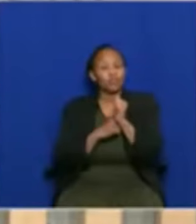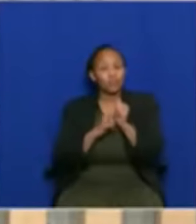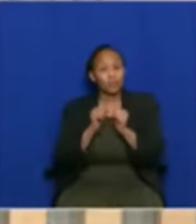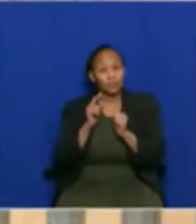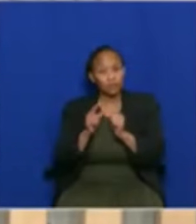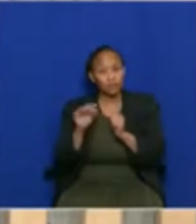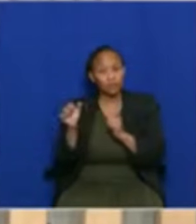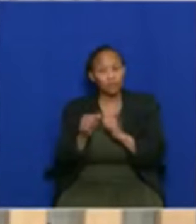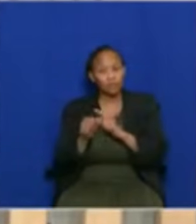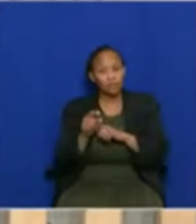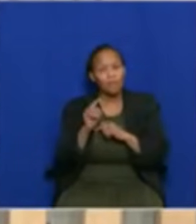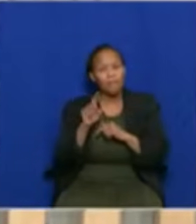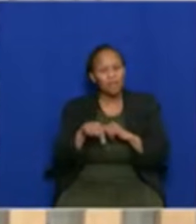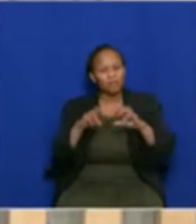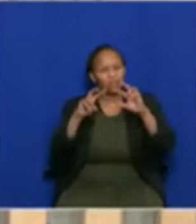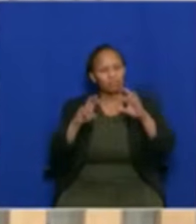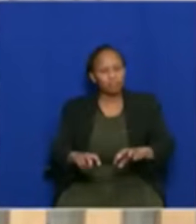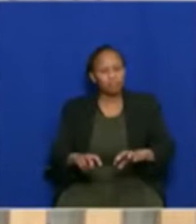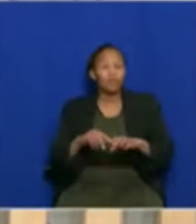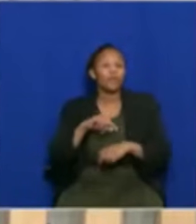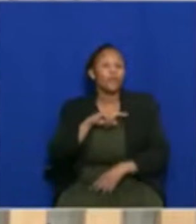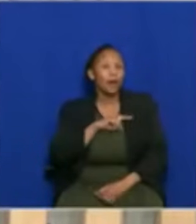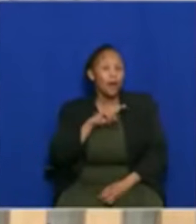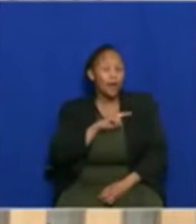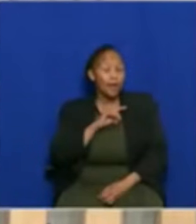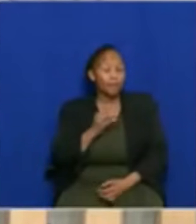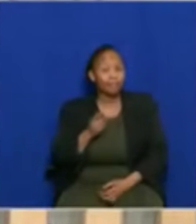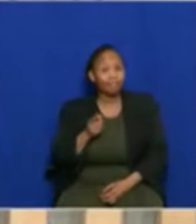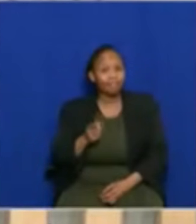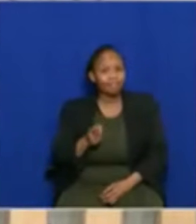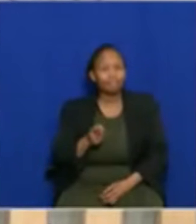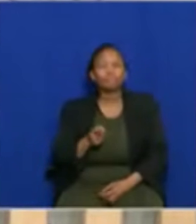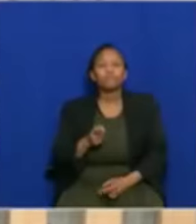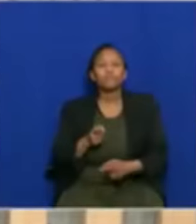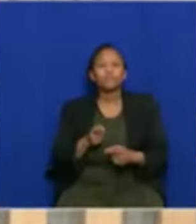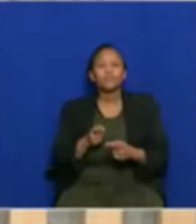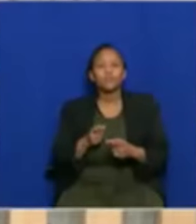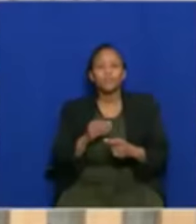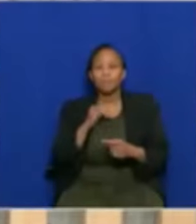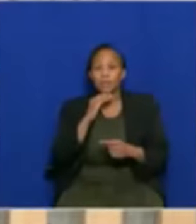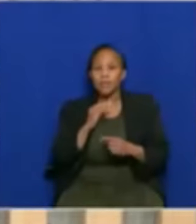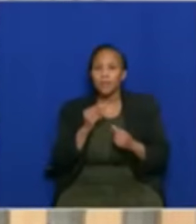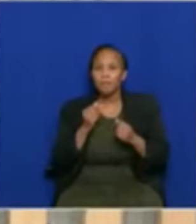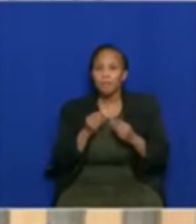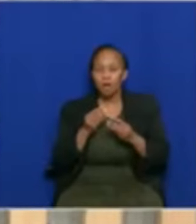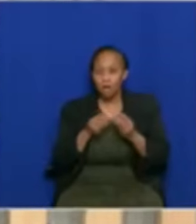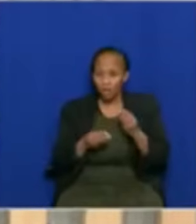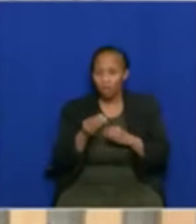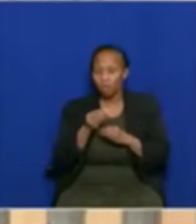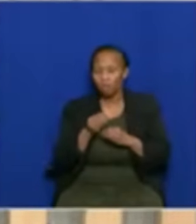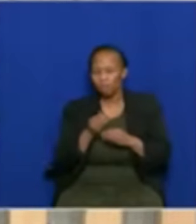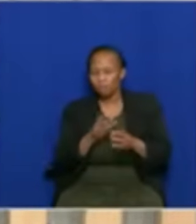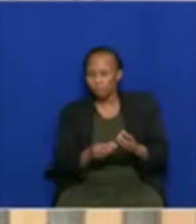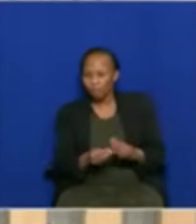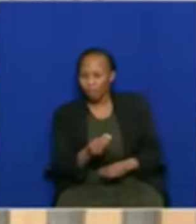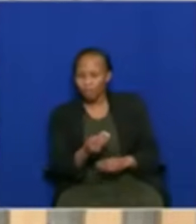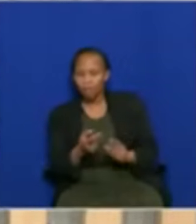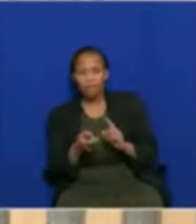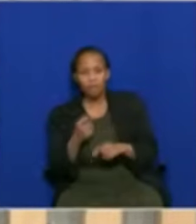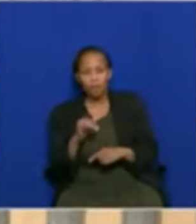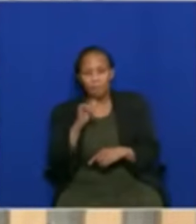likely points to launder money out of crime intelligence without it being detected.